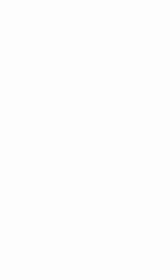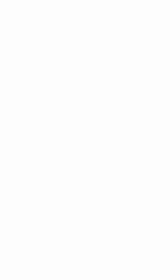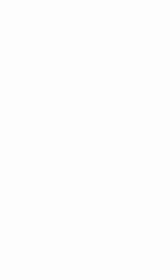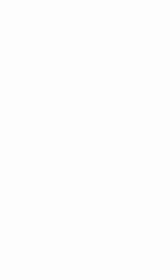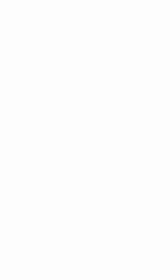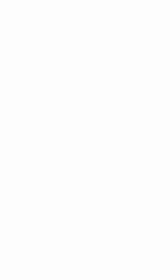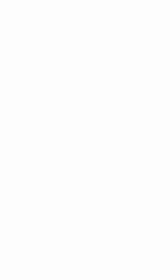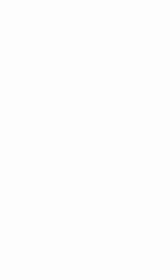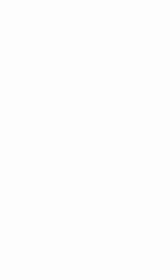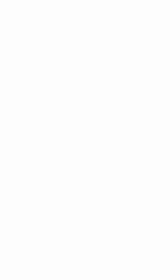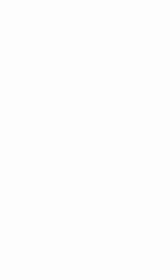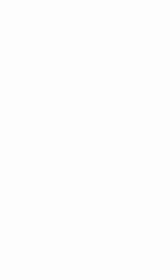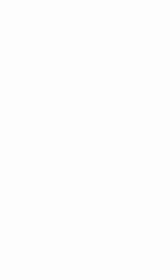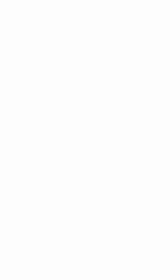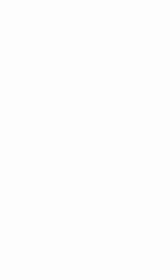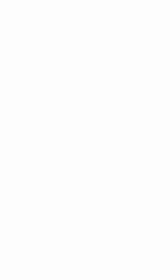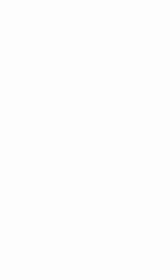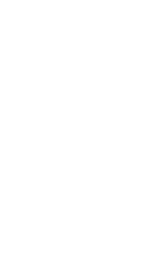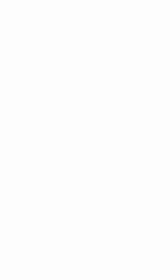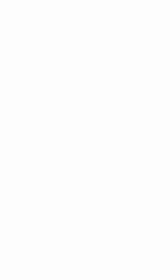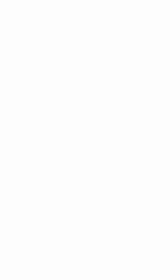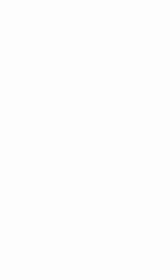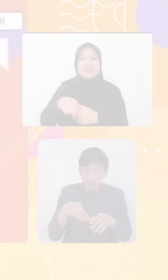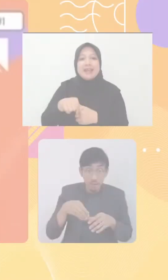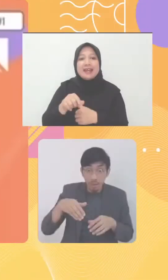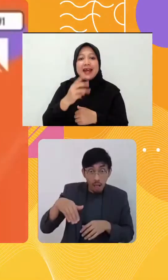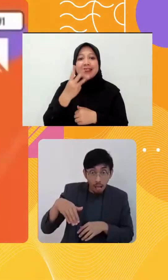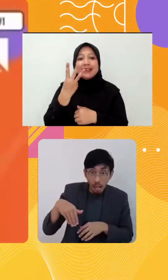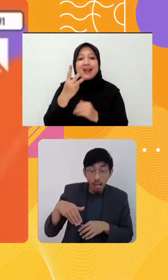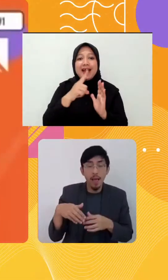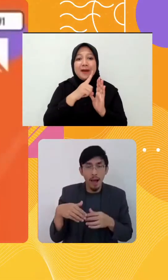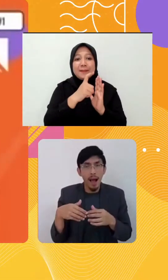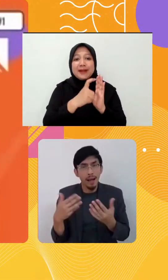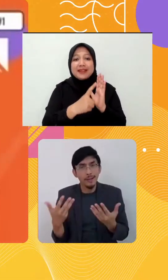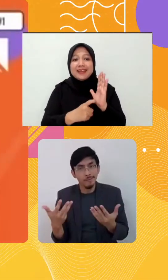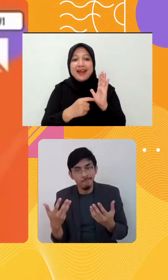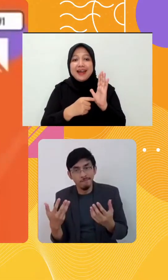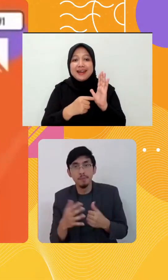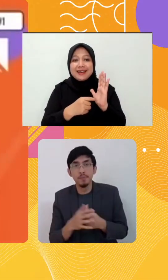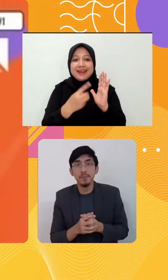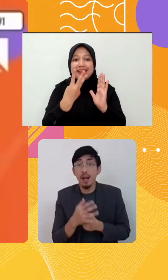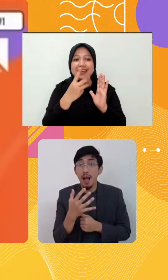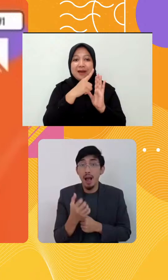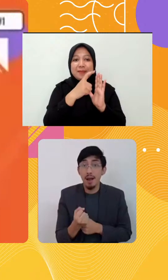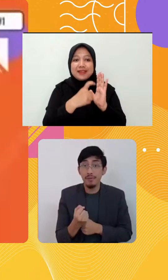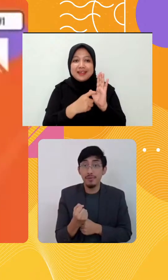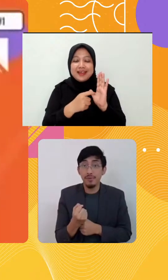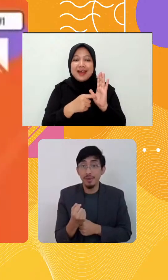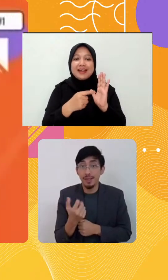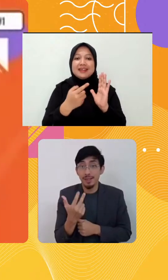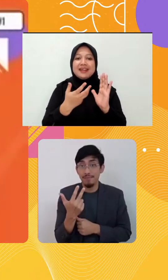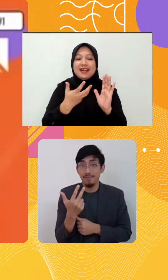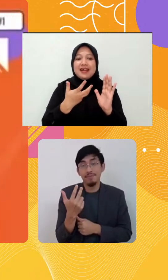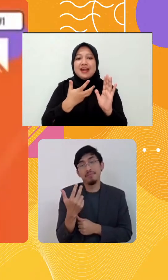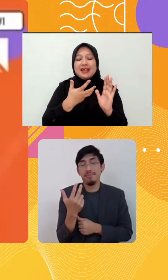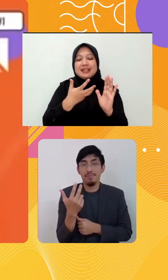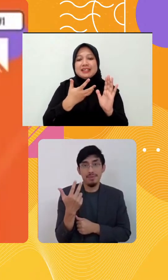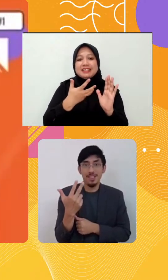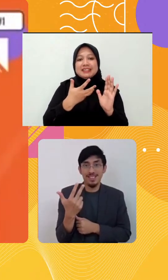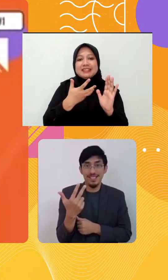we only have 3 questions regarding this. What is it, like introduction session among